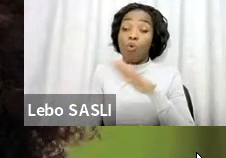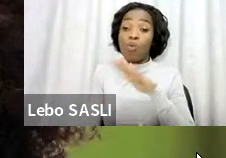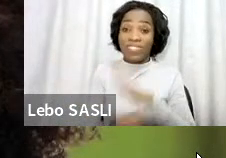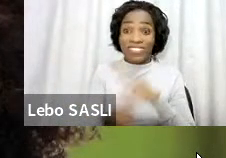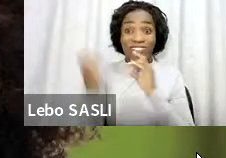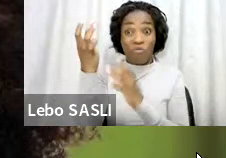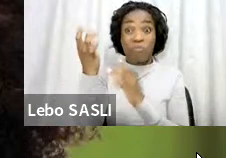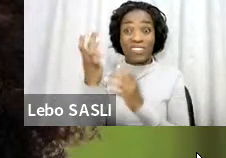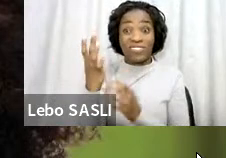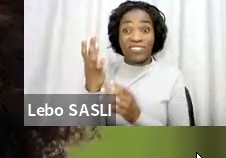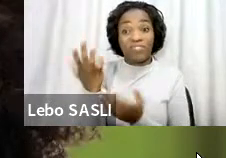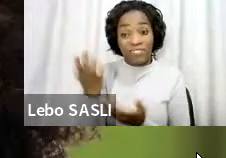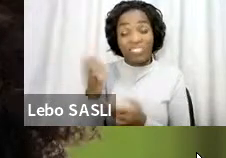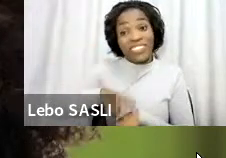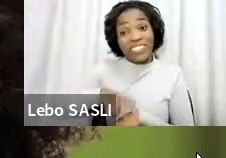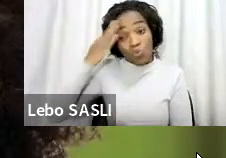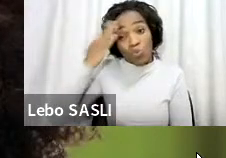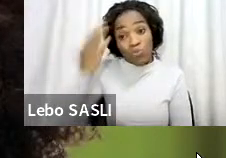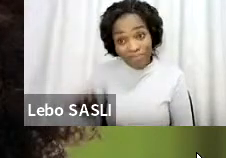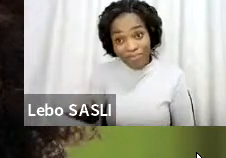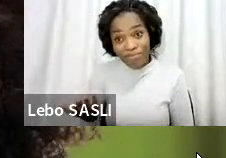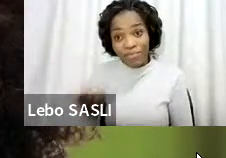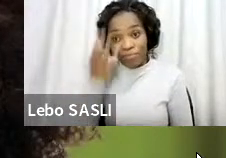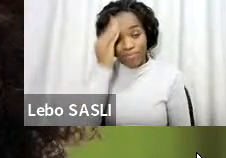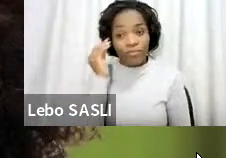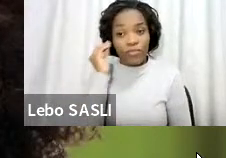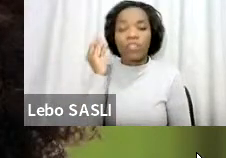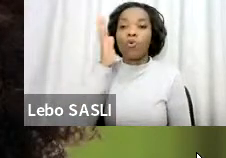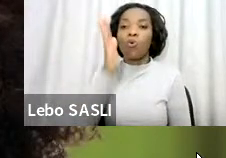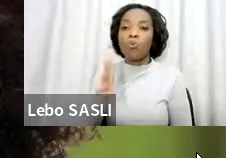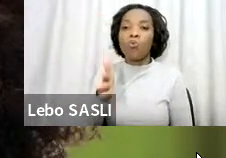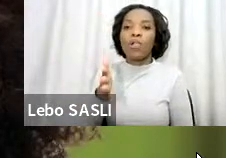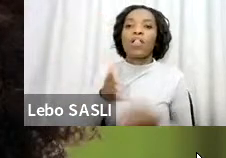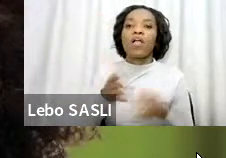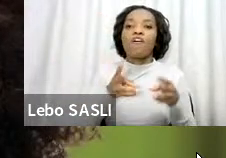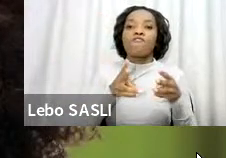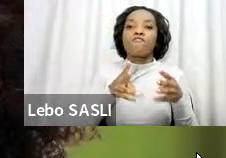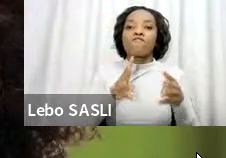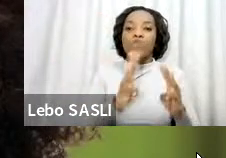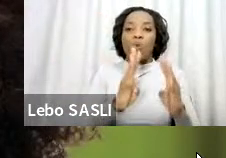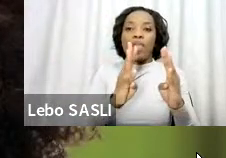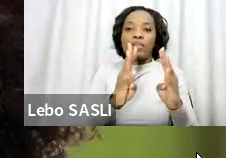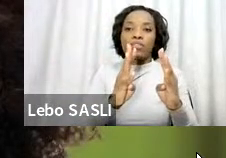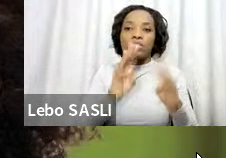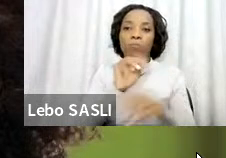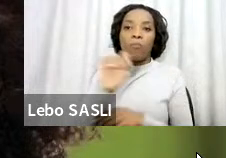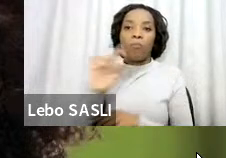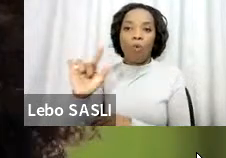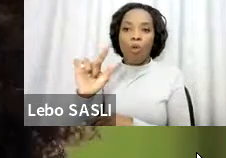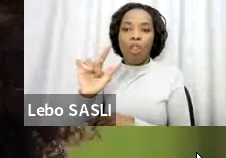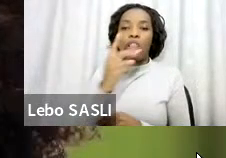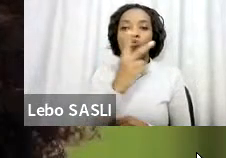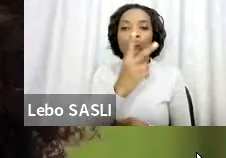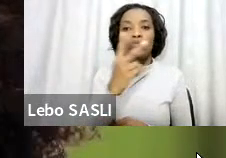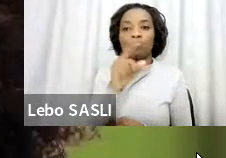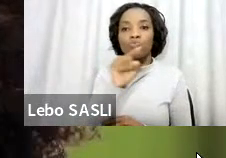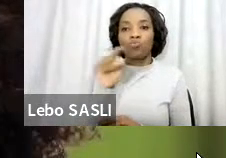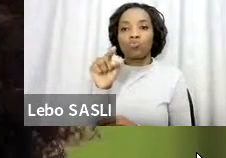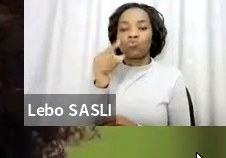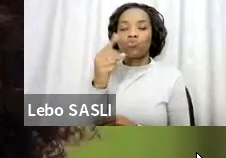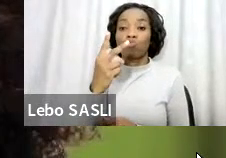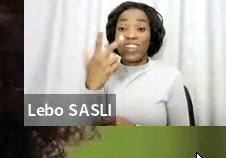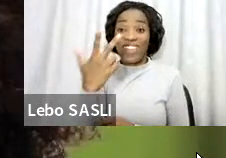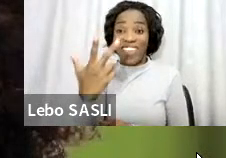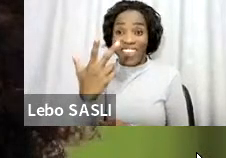information that you need to know. We will be at the Four Ways Mall on the 22nd to the 28th August in